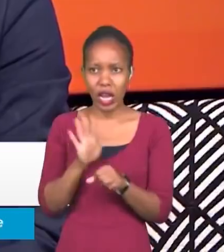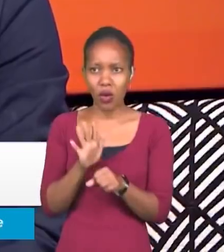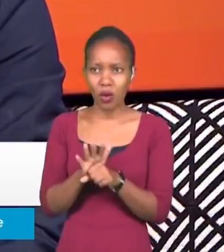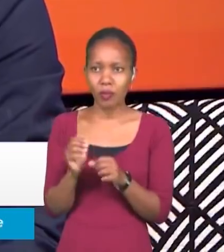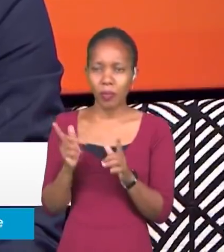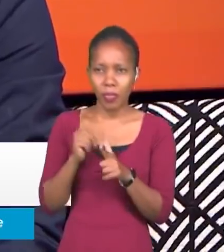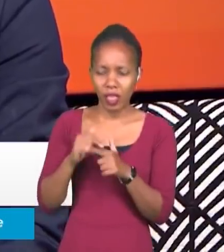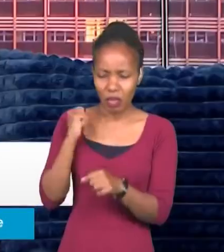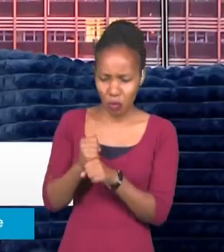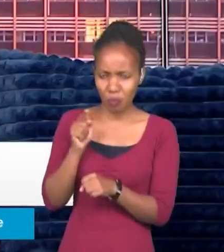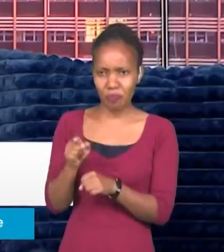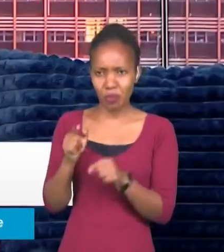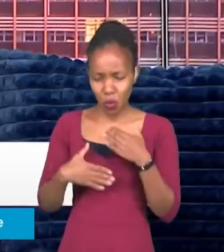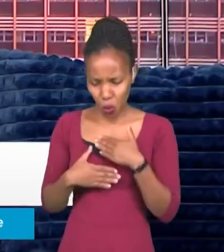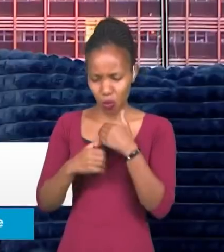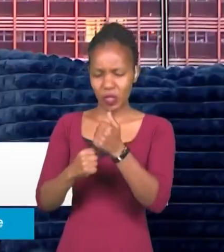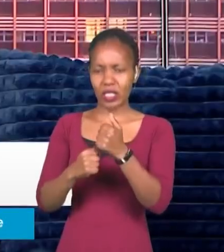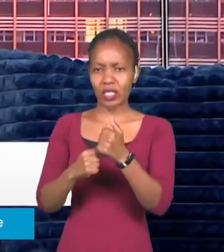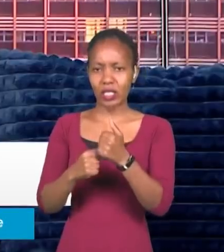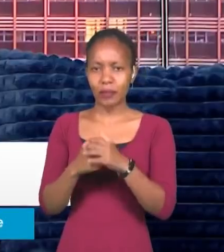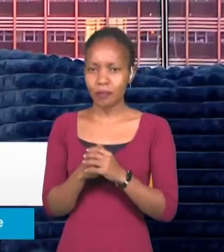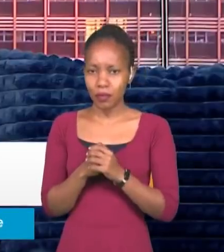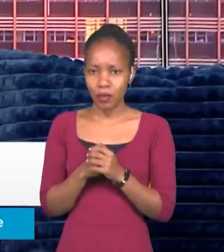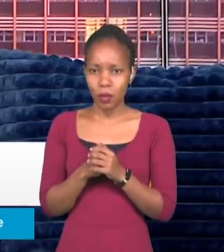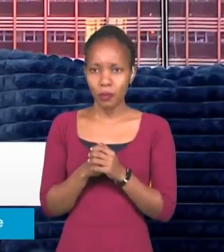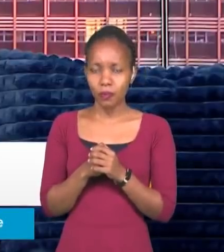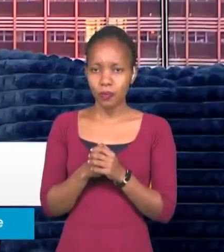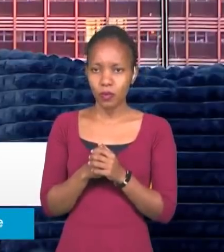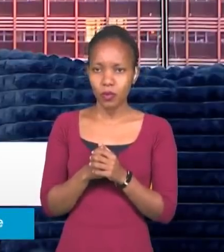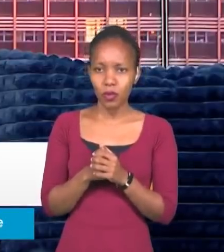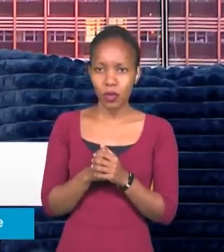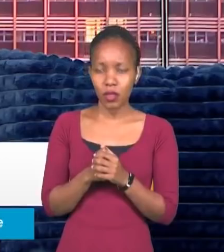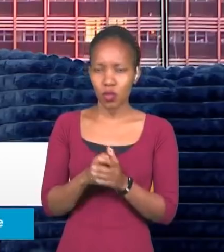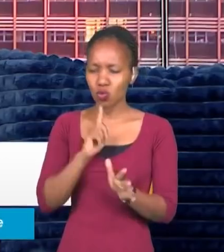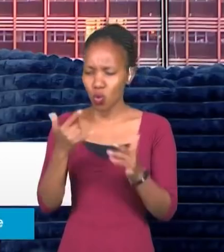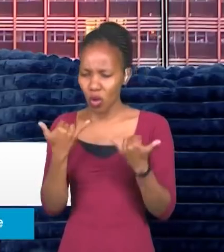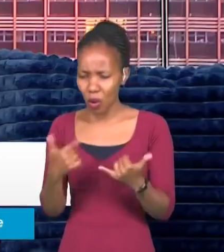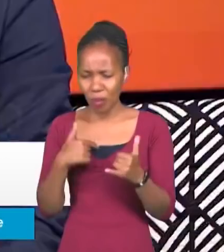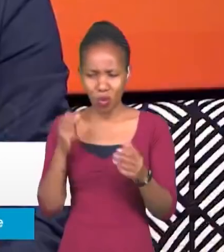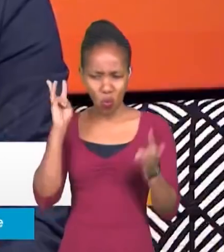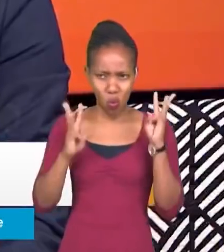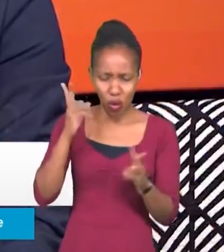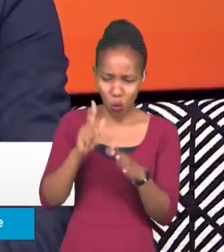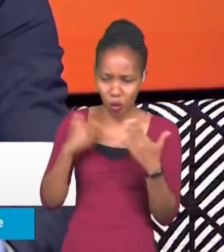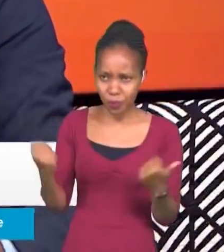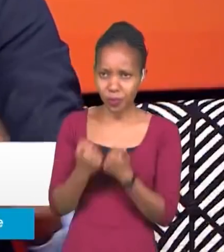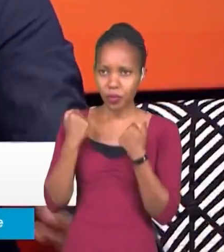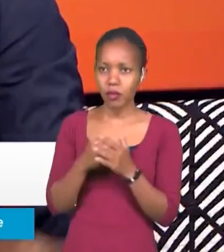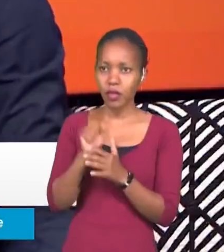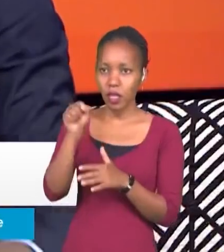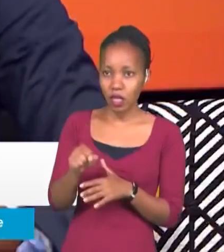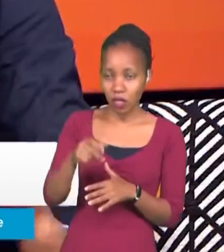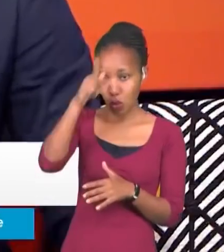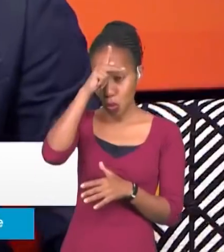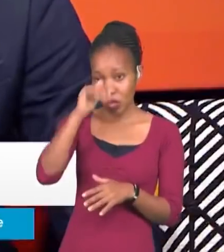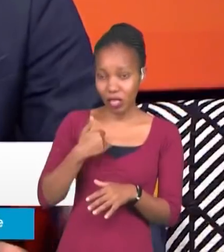doing this confidently, loudly, with a lot of command. Goodness. Yeah. So I wonder, what happens here? Yeah. Yes, we have this